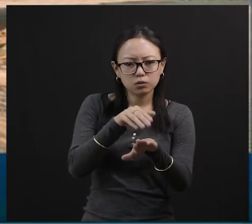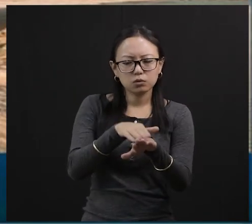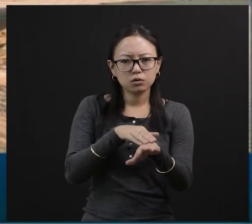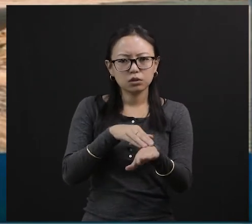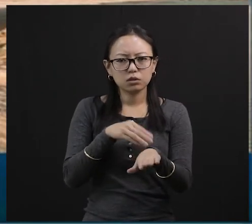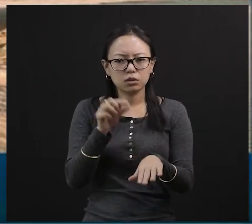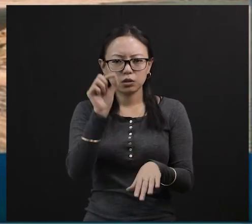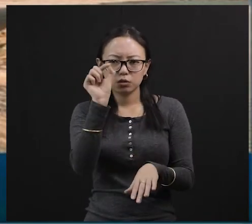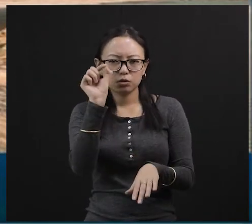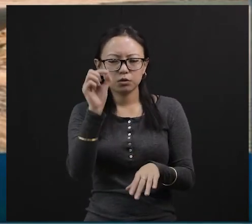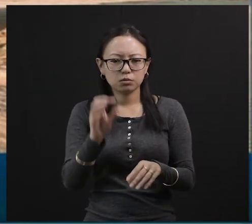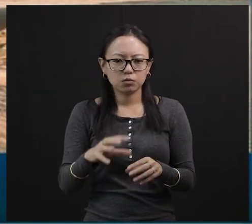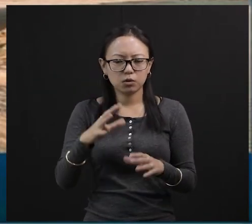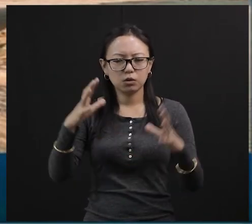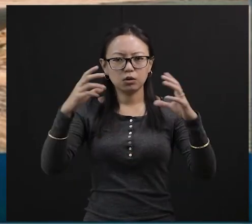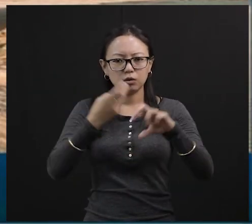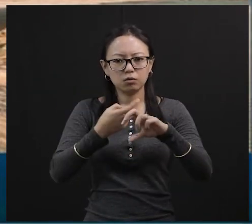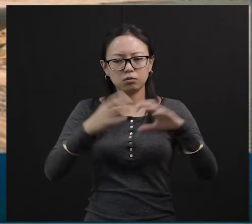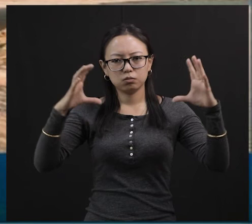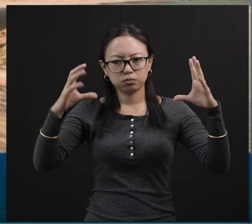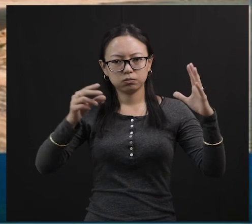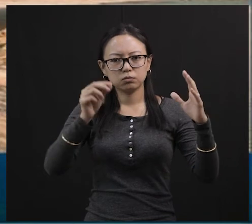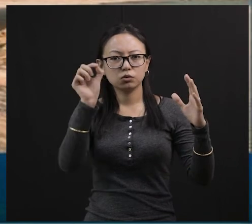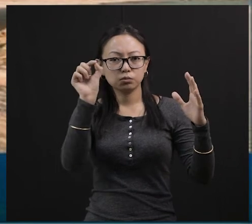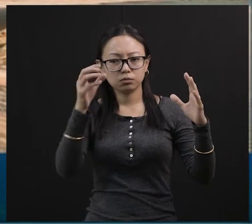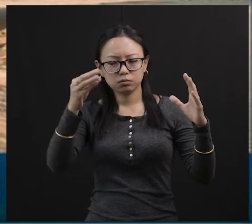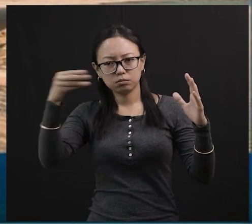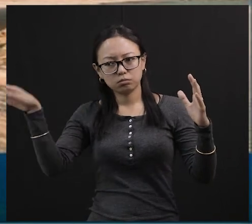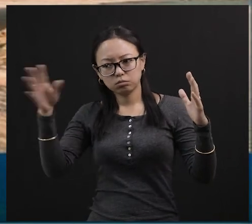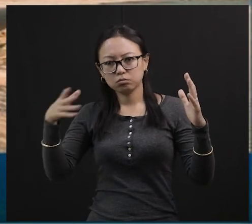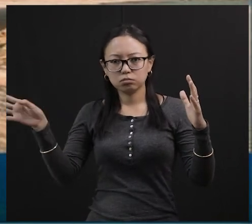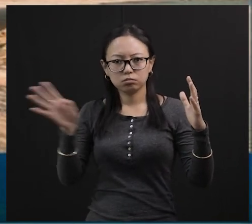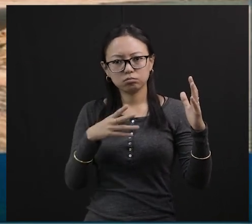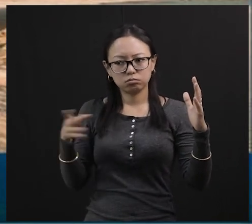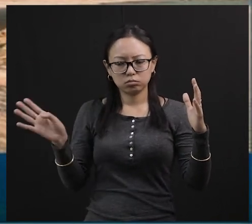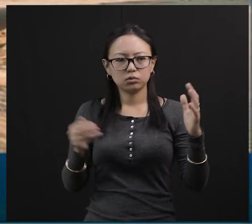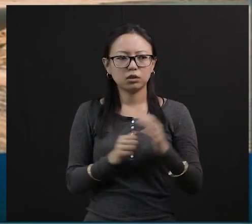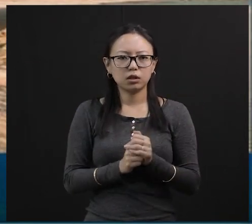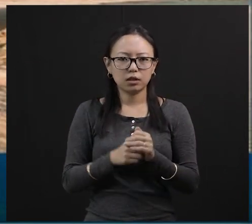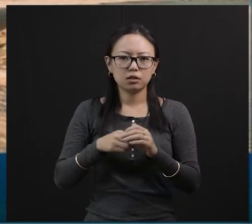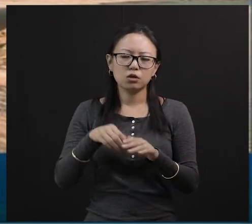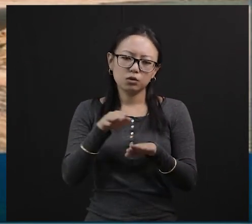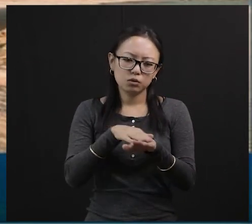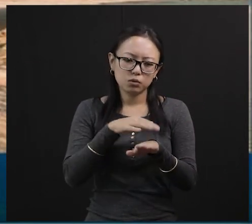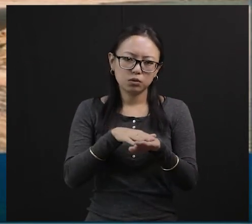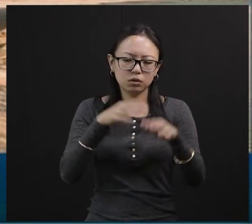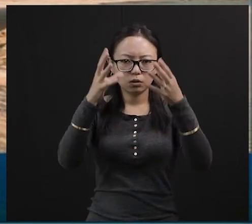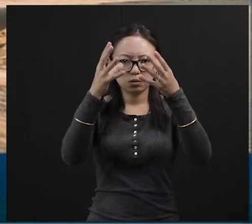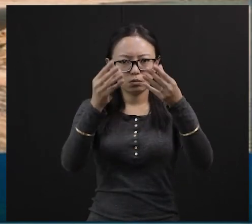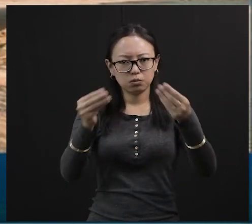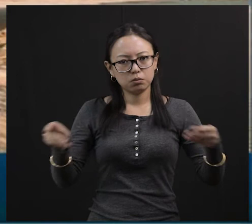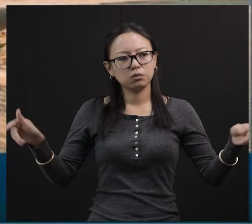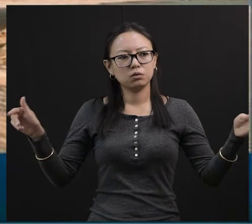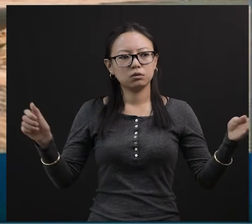something like a wine glass, yes, with a small, tiny, slim handle. See, it looks like a wine glass.